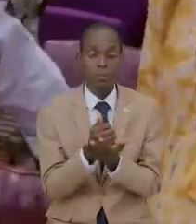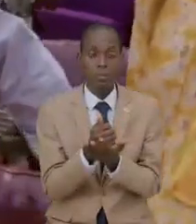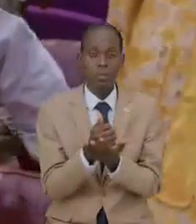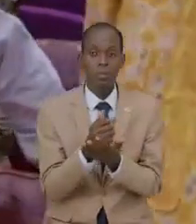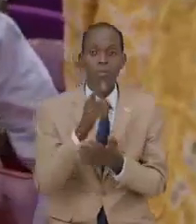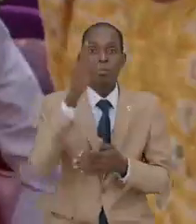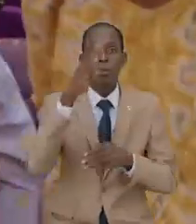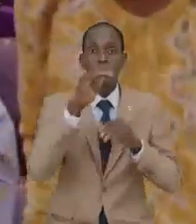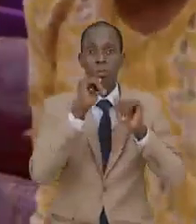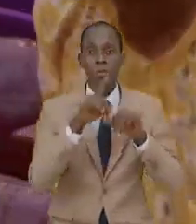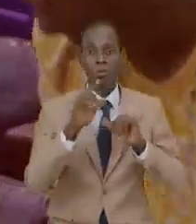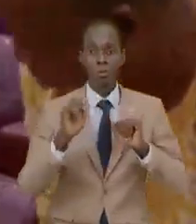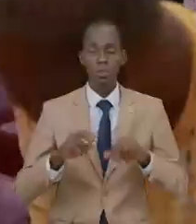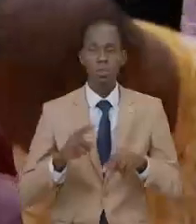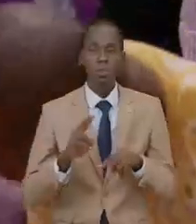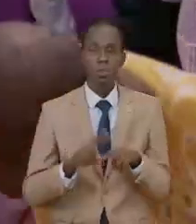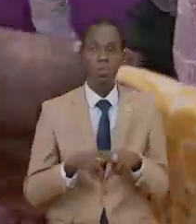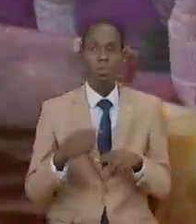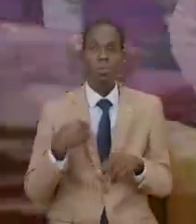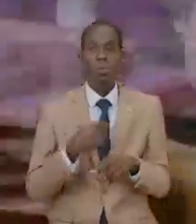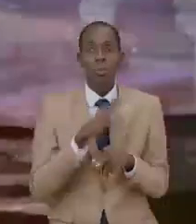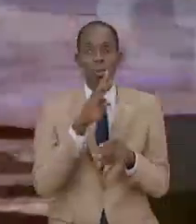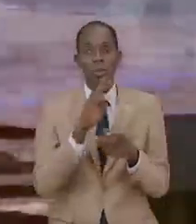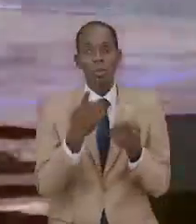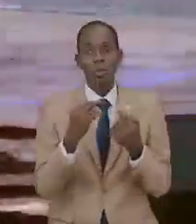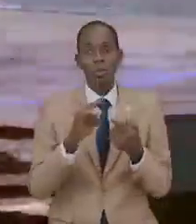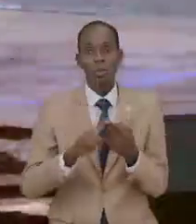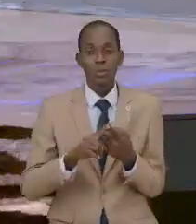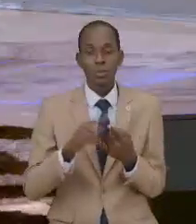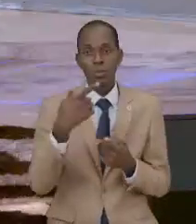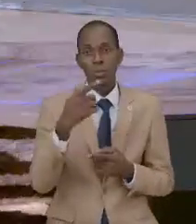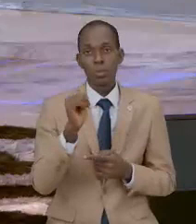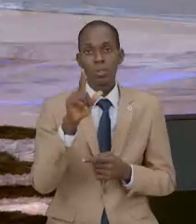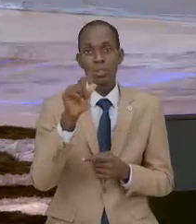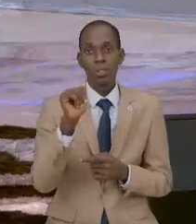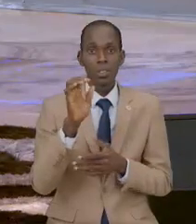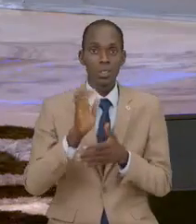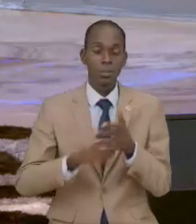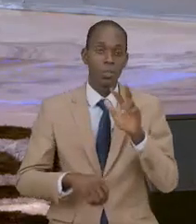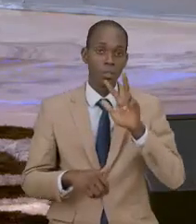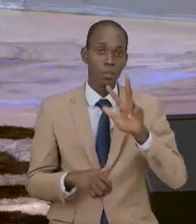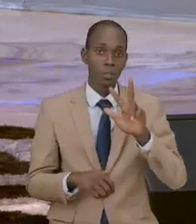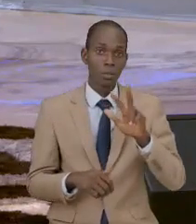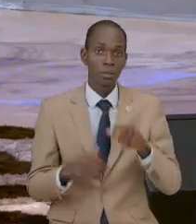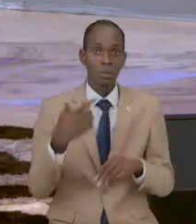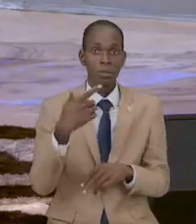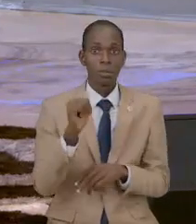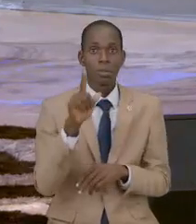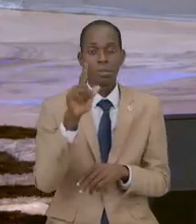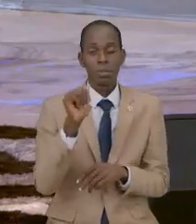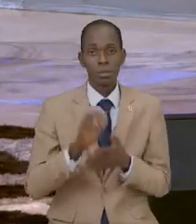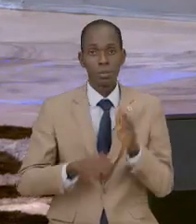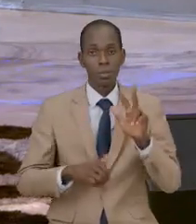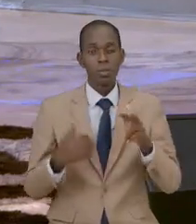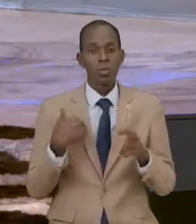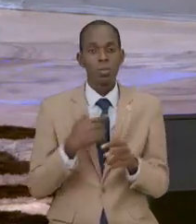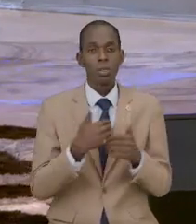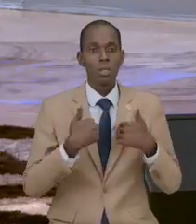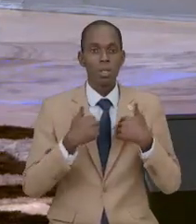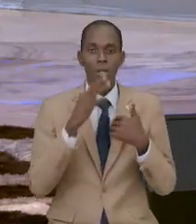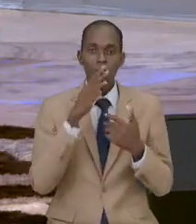God bless you. You can sit down. We're coming to Galatians chapter 3. We've been studying from chapter